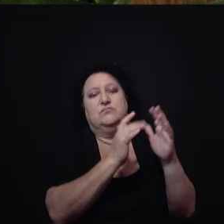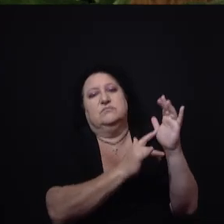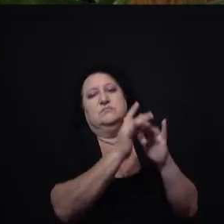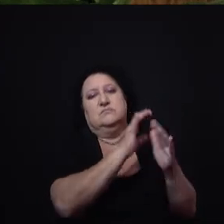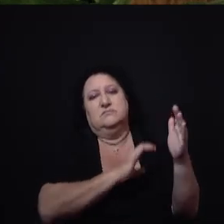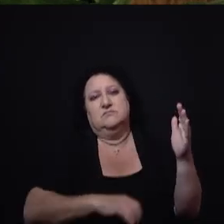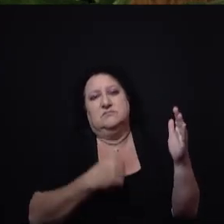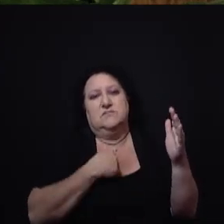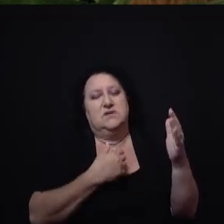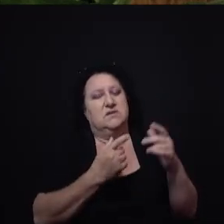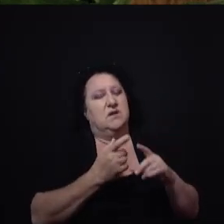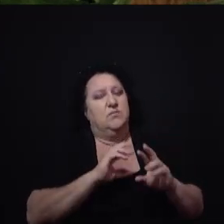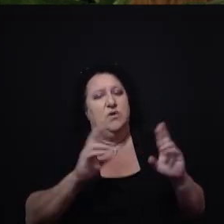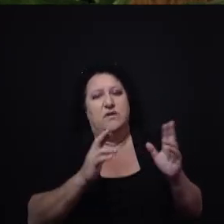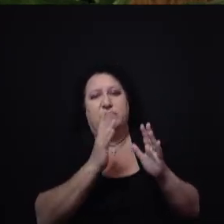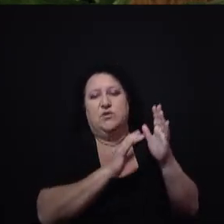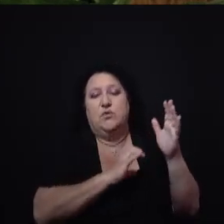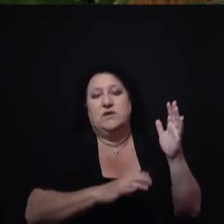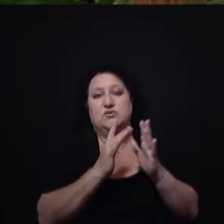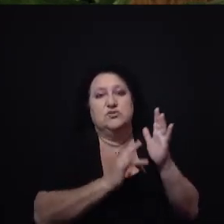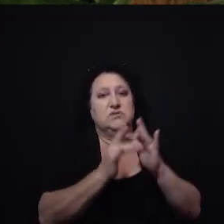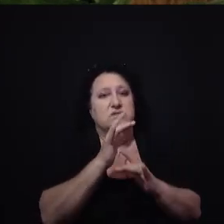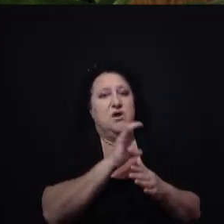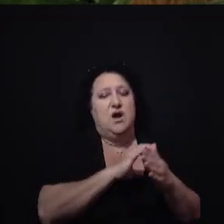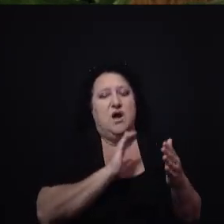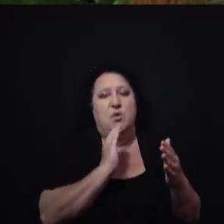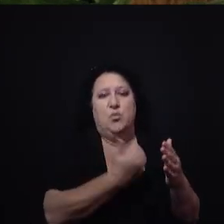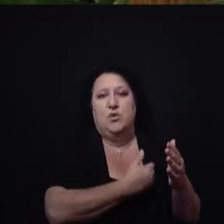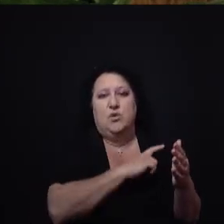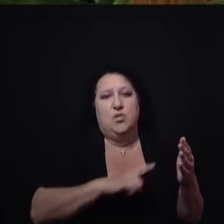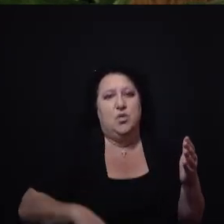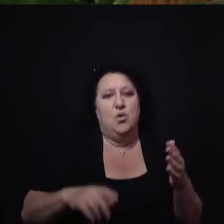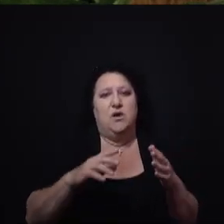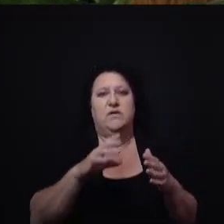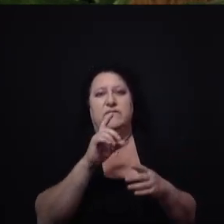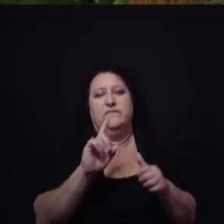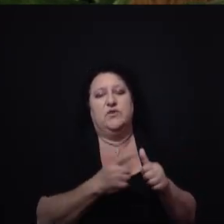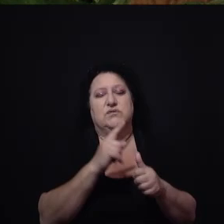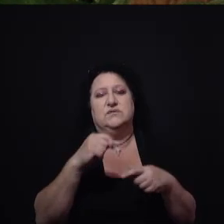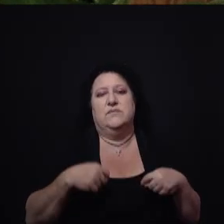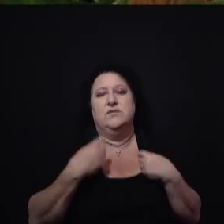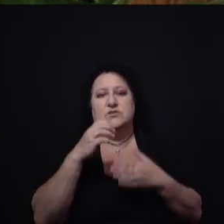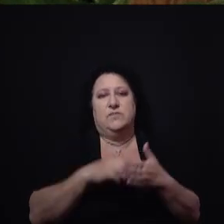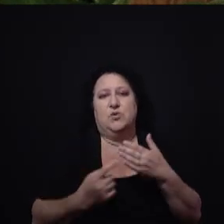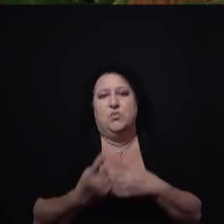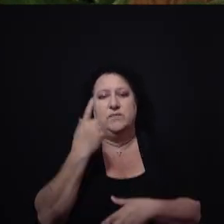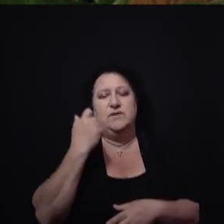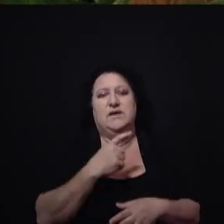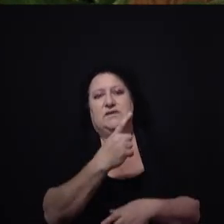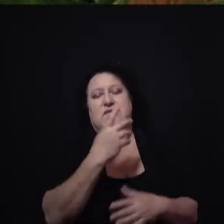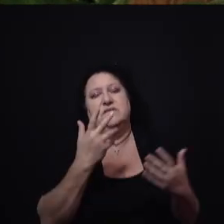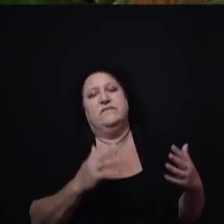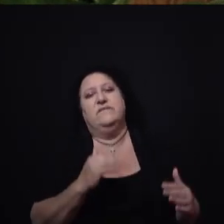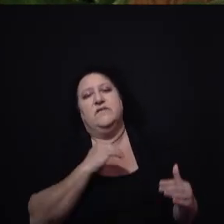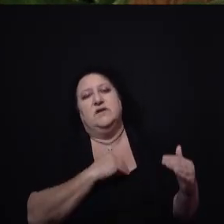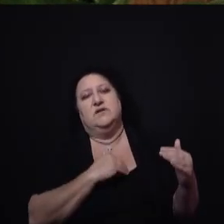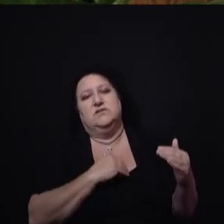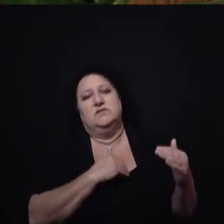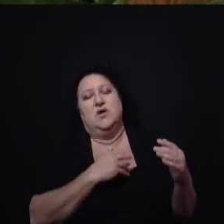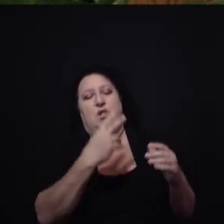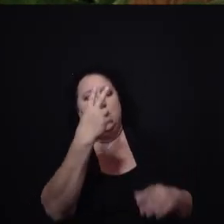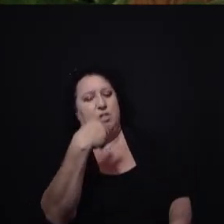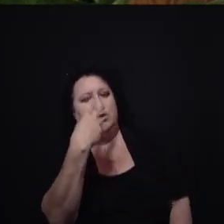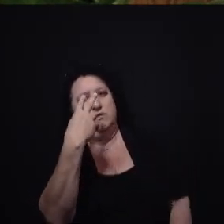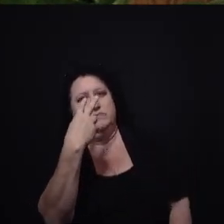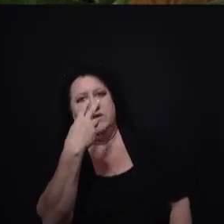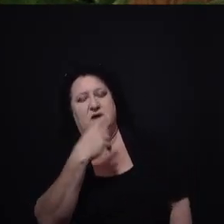Jesus our Lord, back in 1 Timothy 1, who has strengthened me because he has judged me faithful and appointed me to his service.